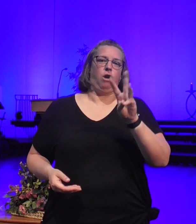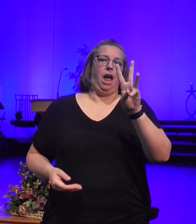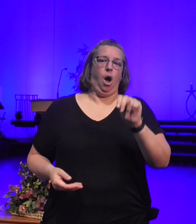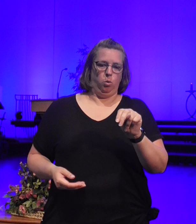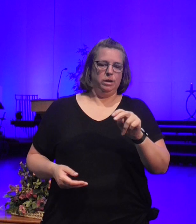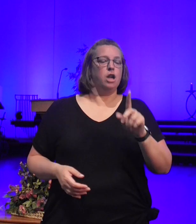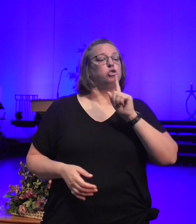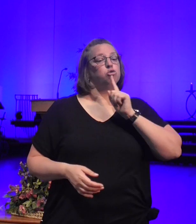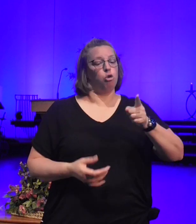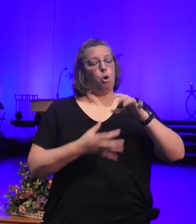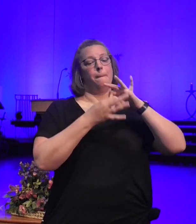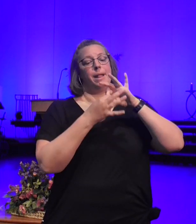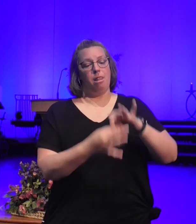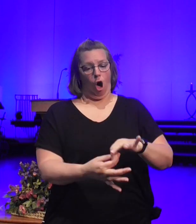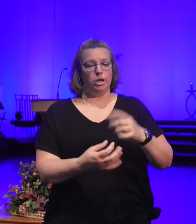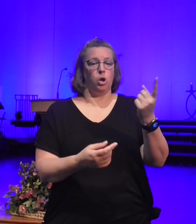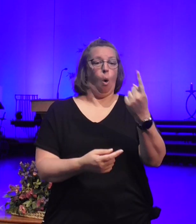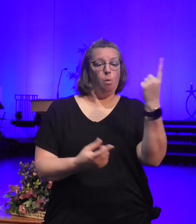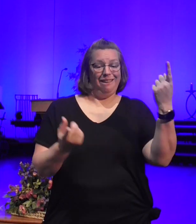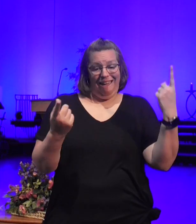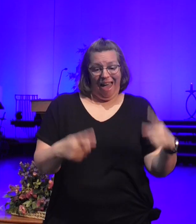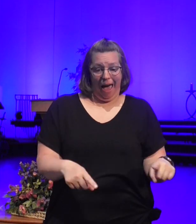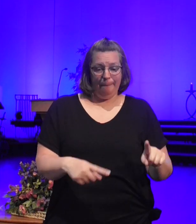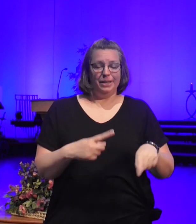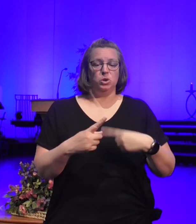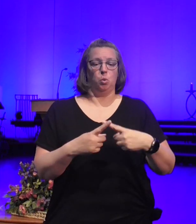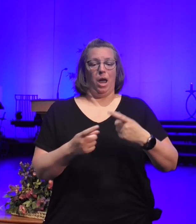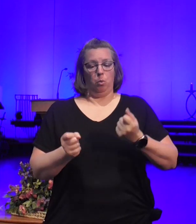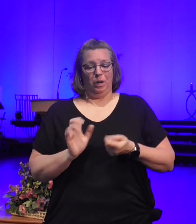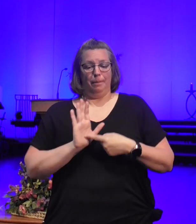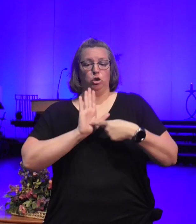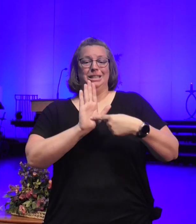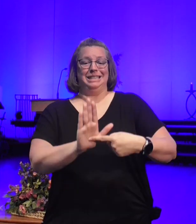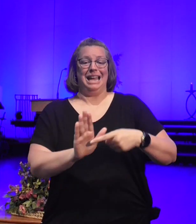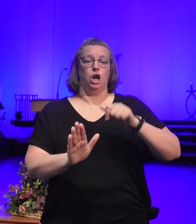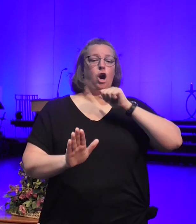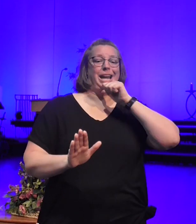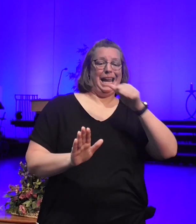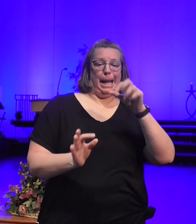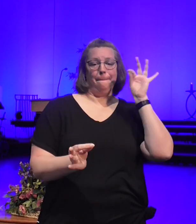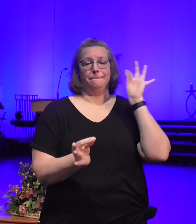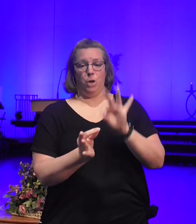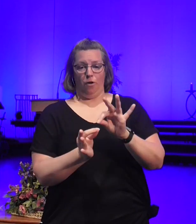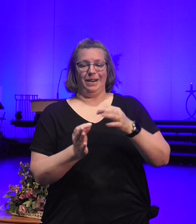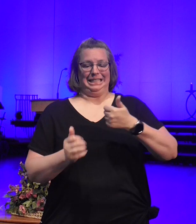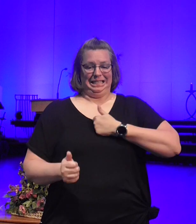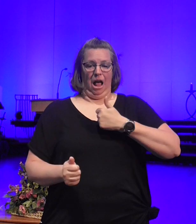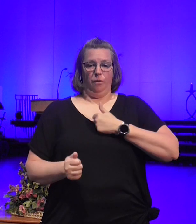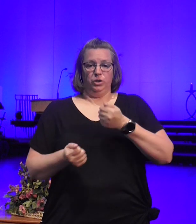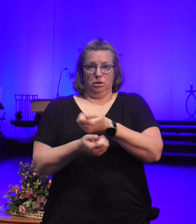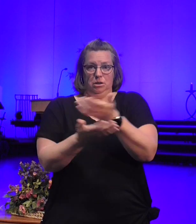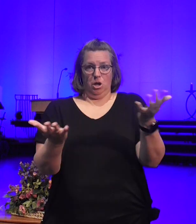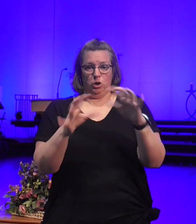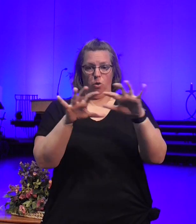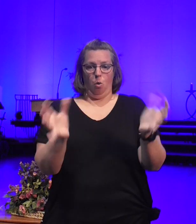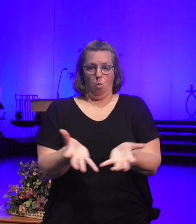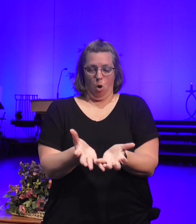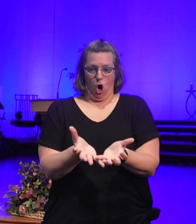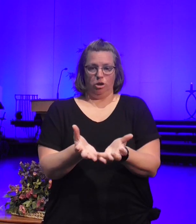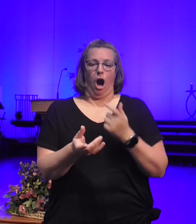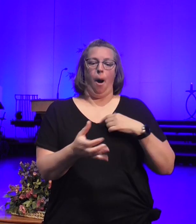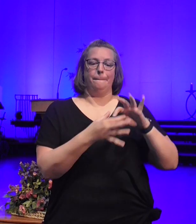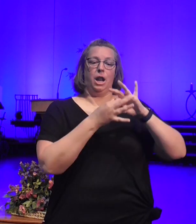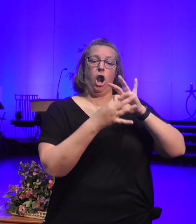happens when we present our authentic, imperfect selves to the world. Our sense of belonging can never be greater than our level